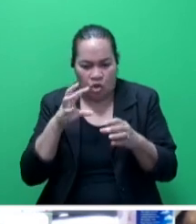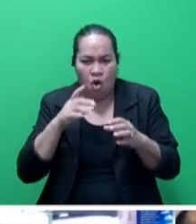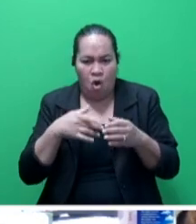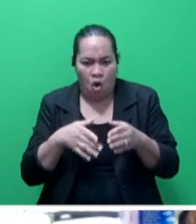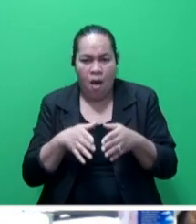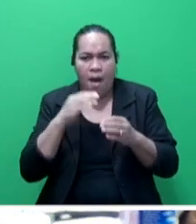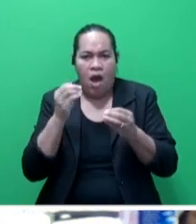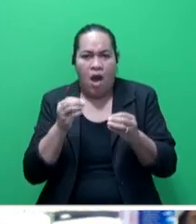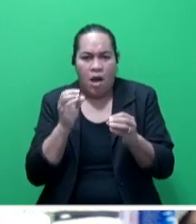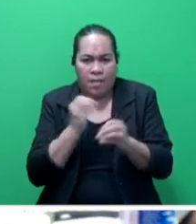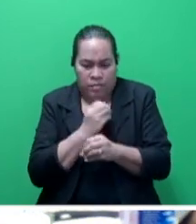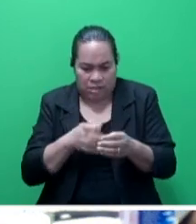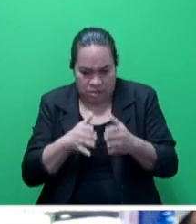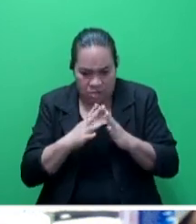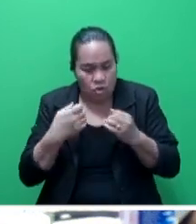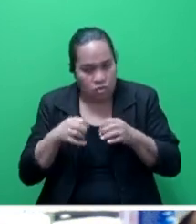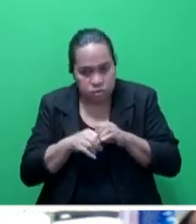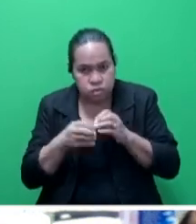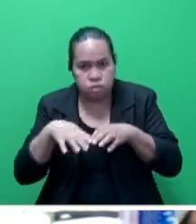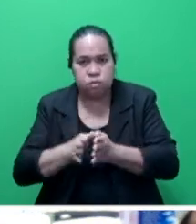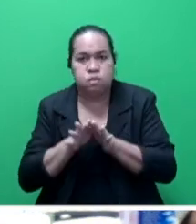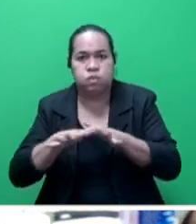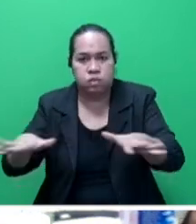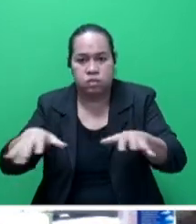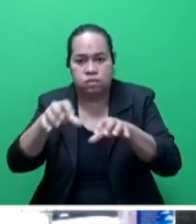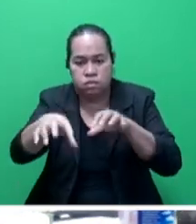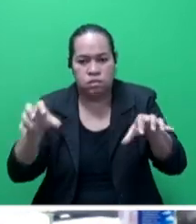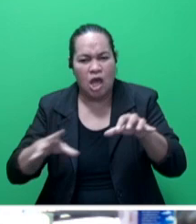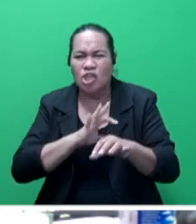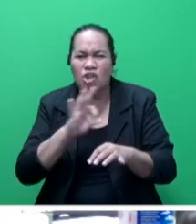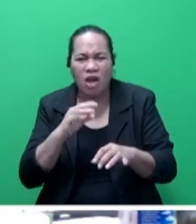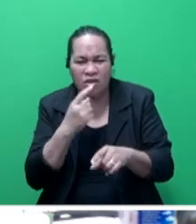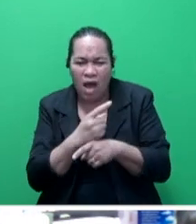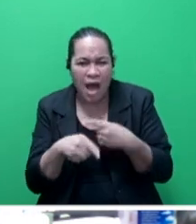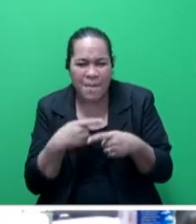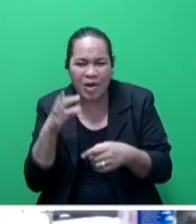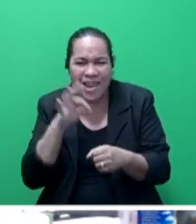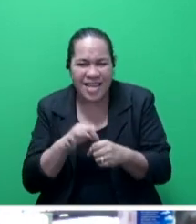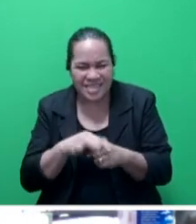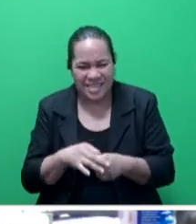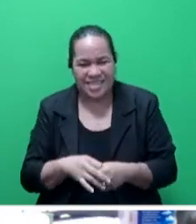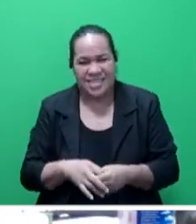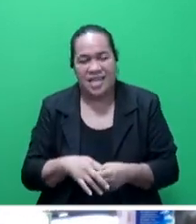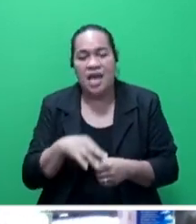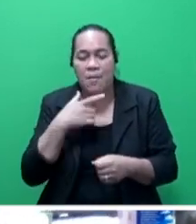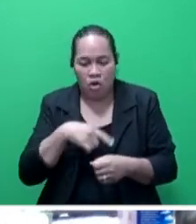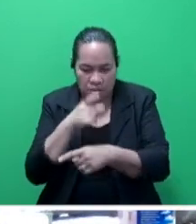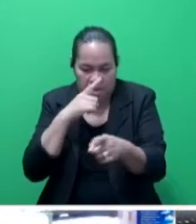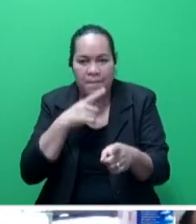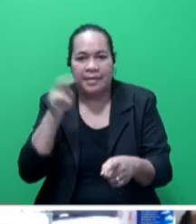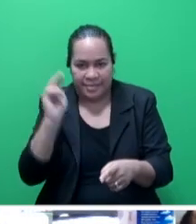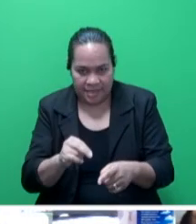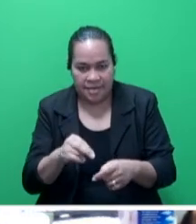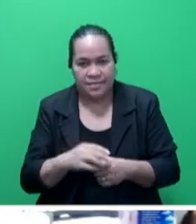they deserve it, Mr. Speaker, sir. It's not about elections. It's not about elections, Mr. Speaker, sir. And that is